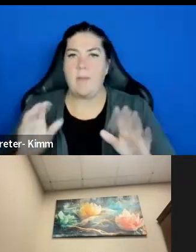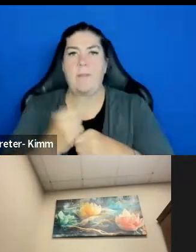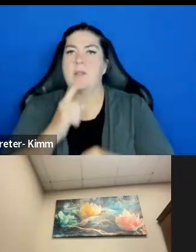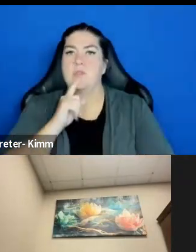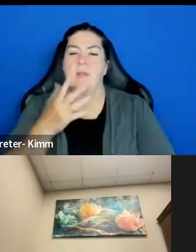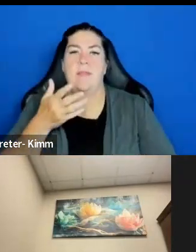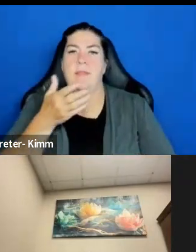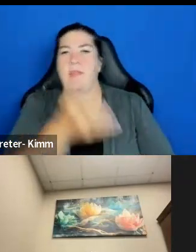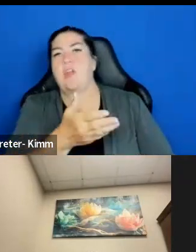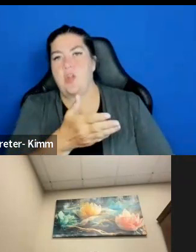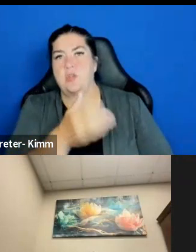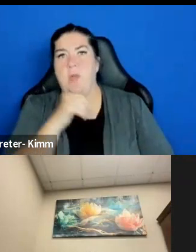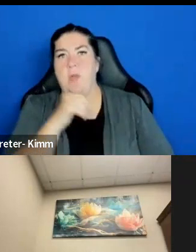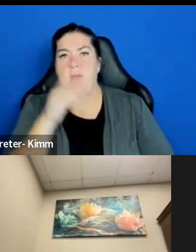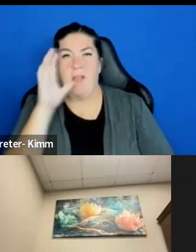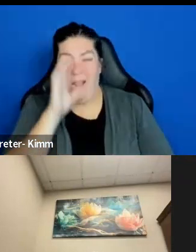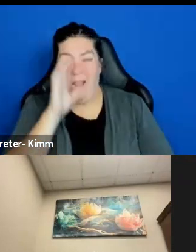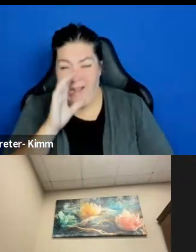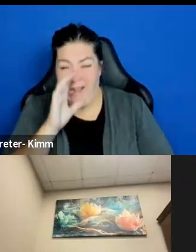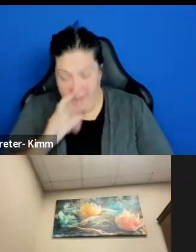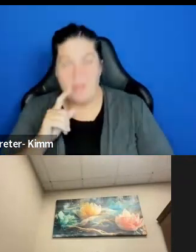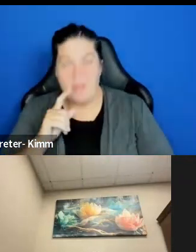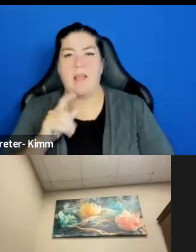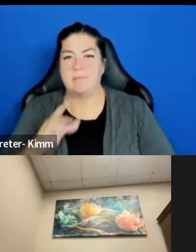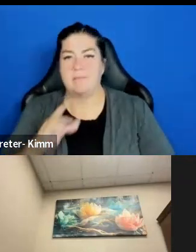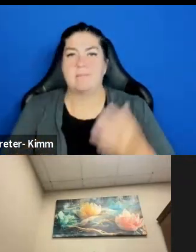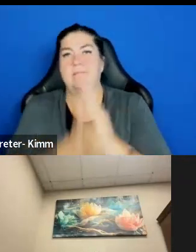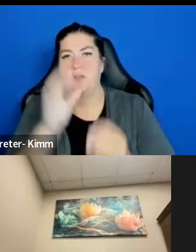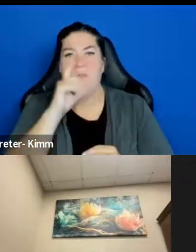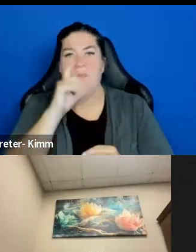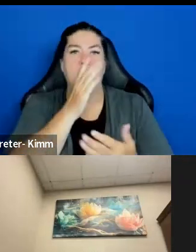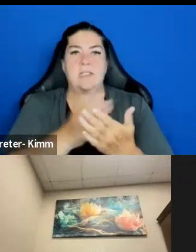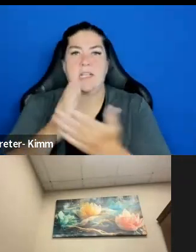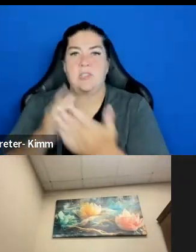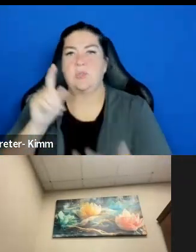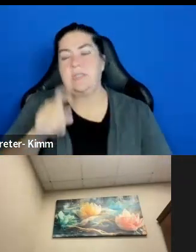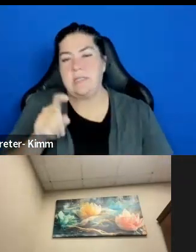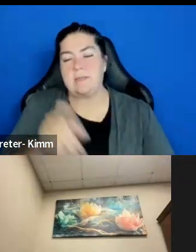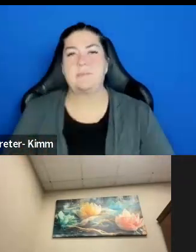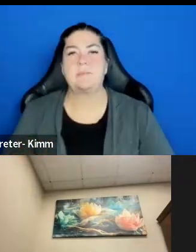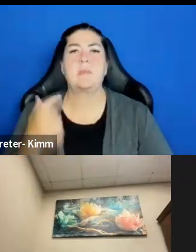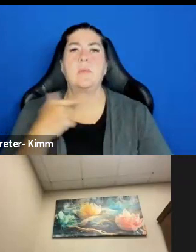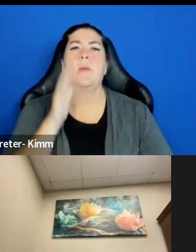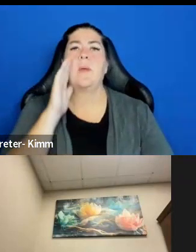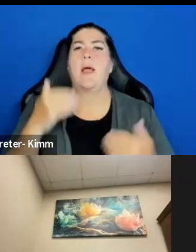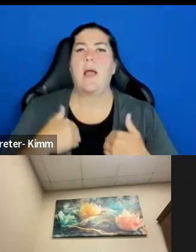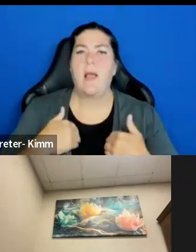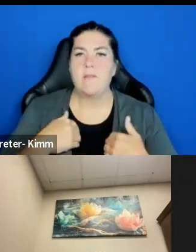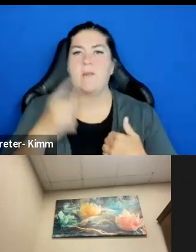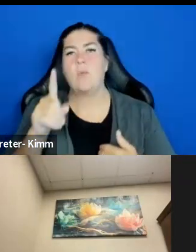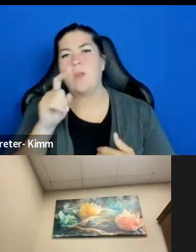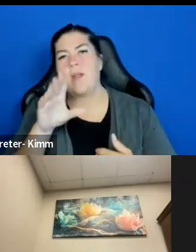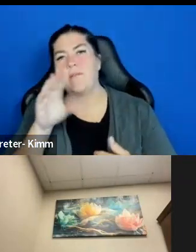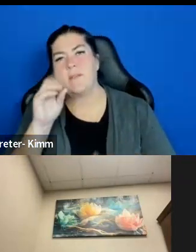have to go through the whole thing and just look for the sections you need. We also had about 150